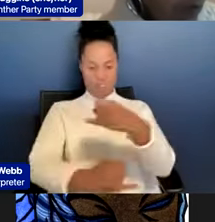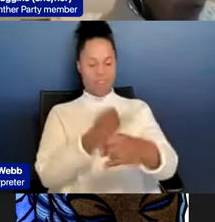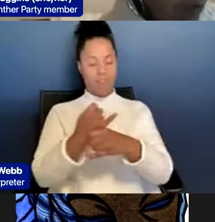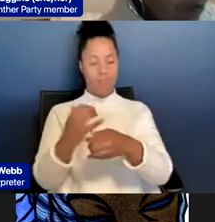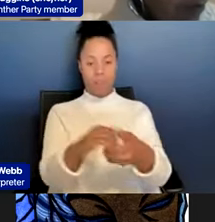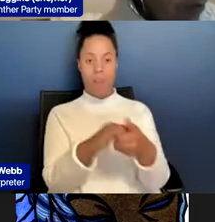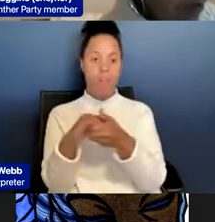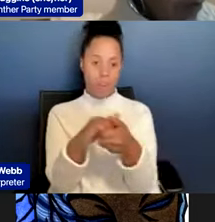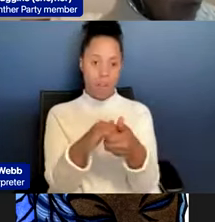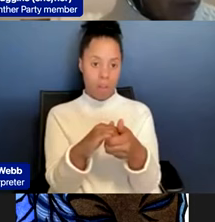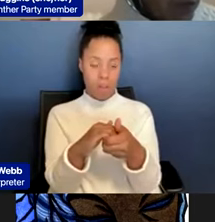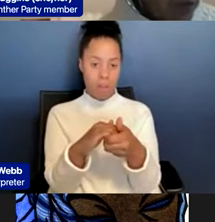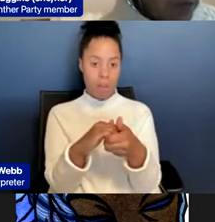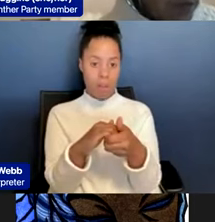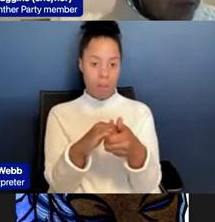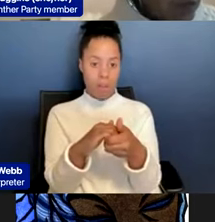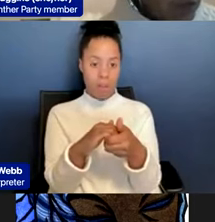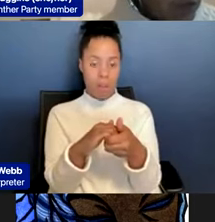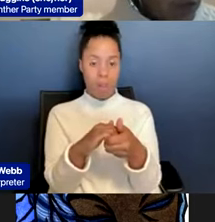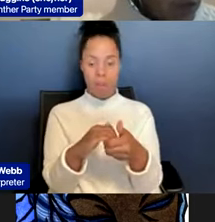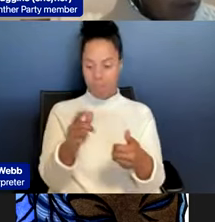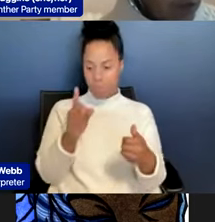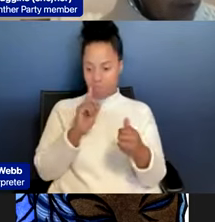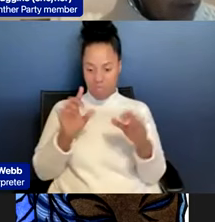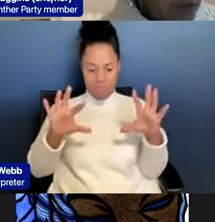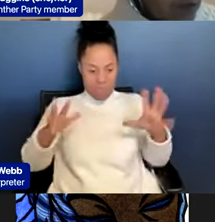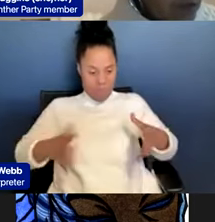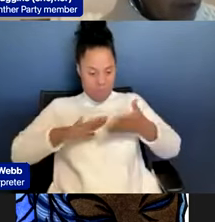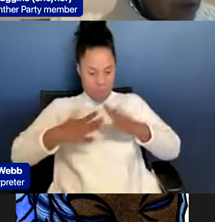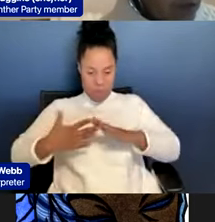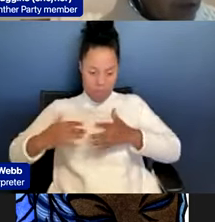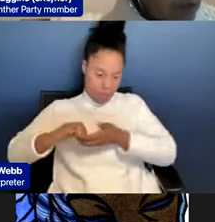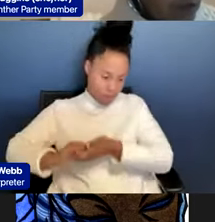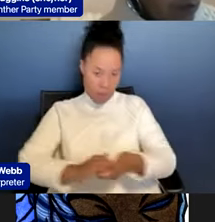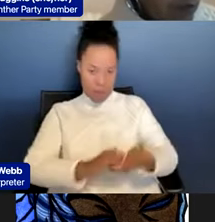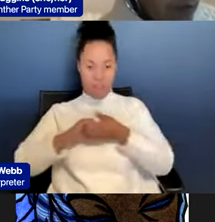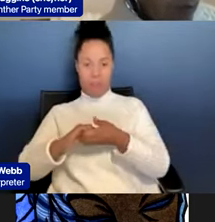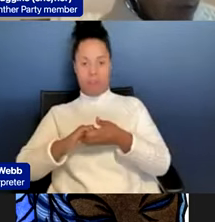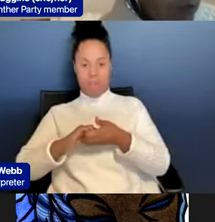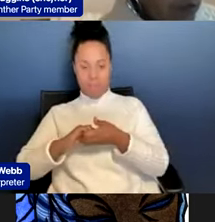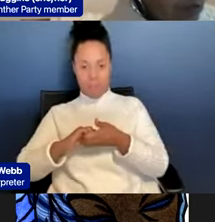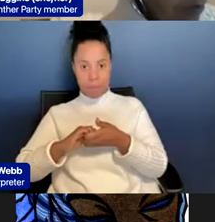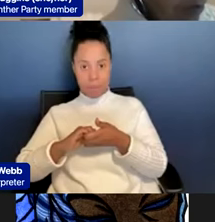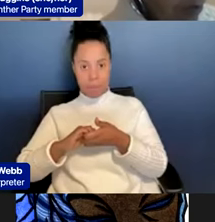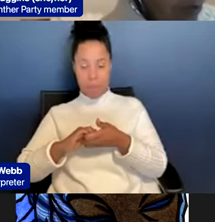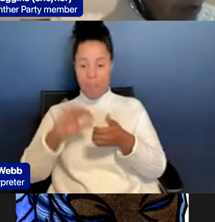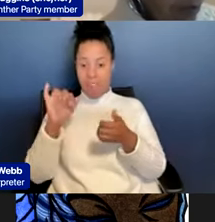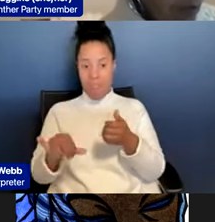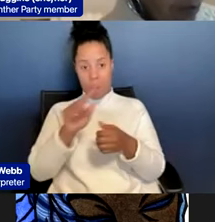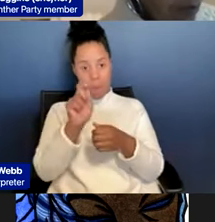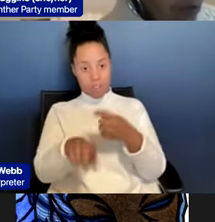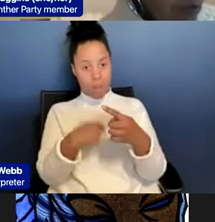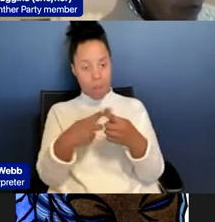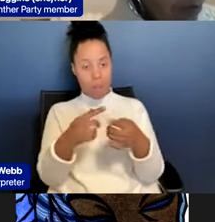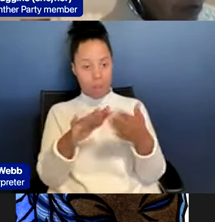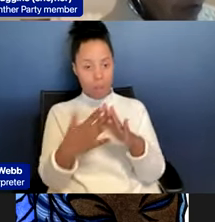or rather intercommunal solidarity, the question around community is in fact the question that we have in